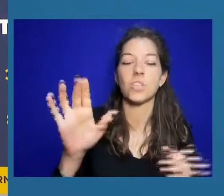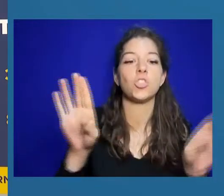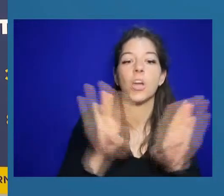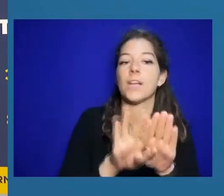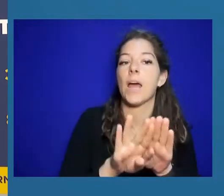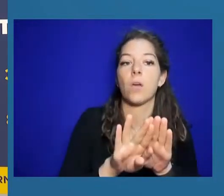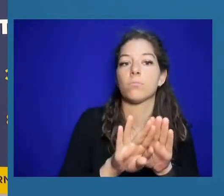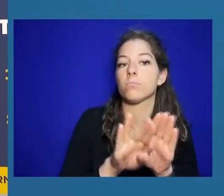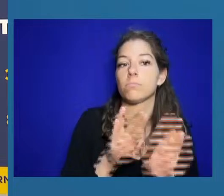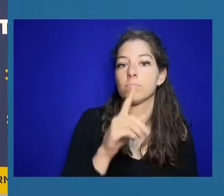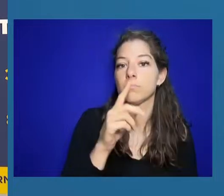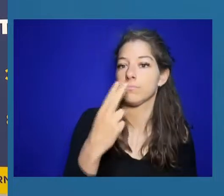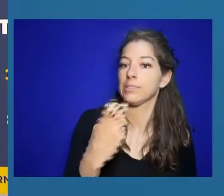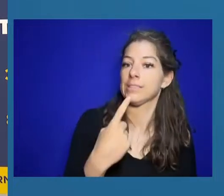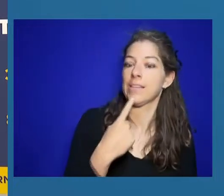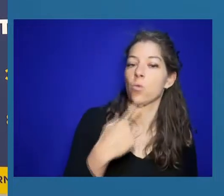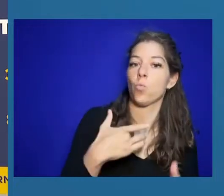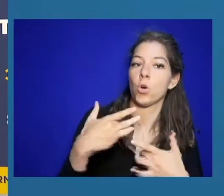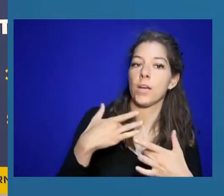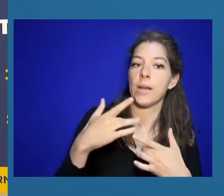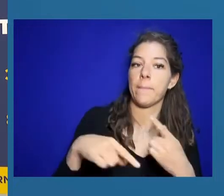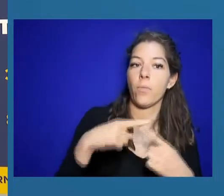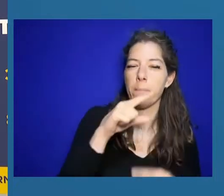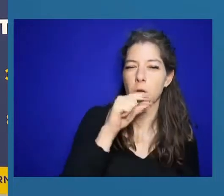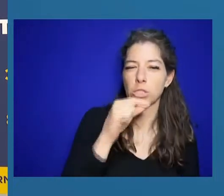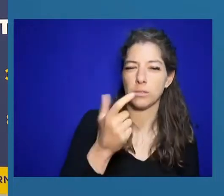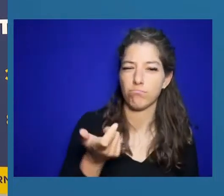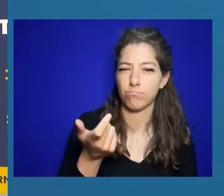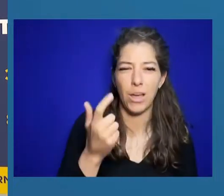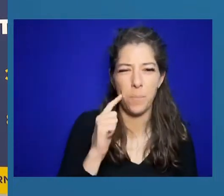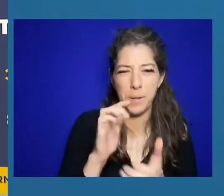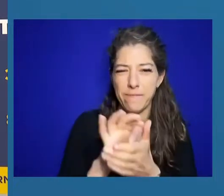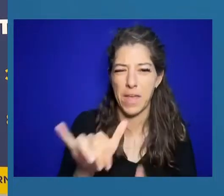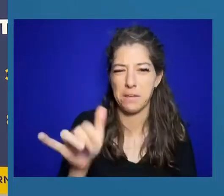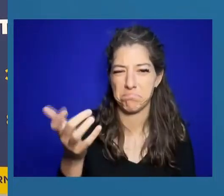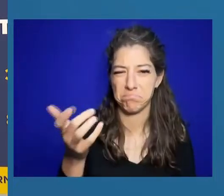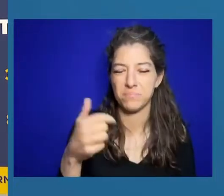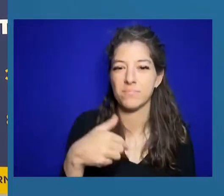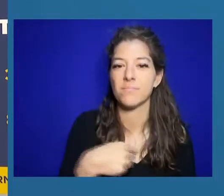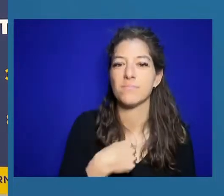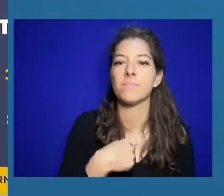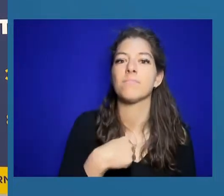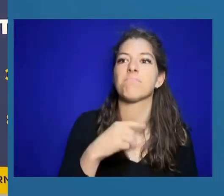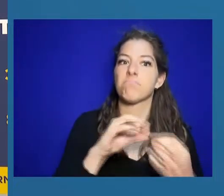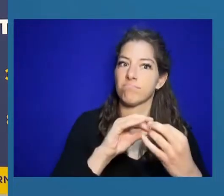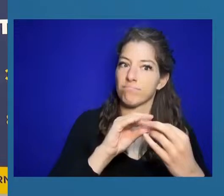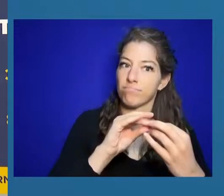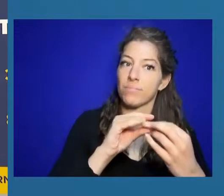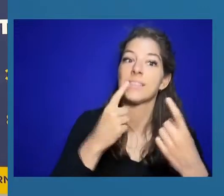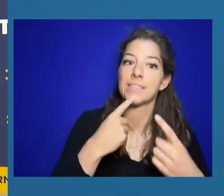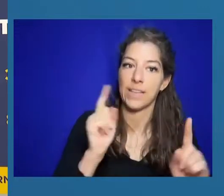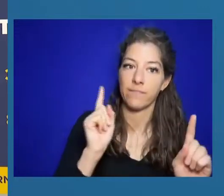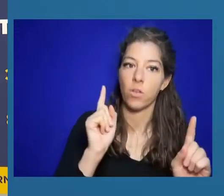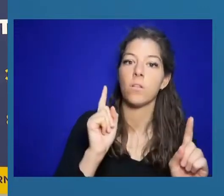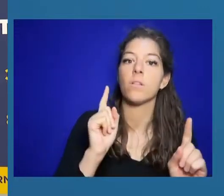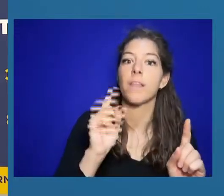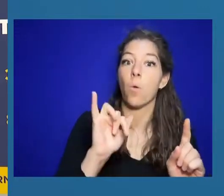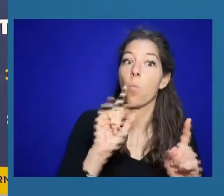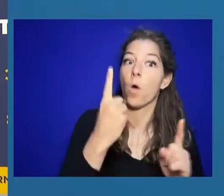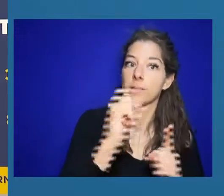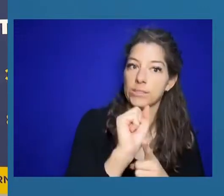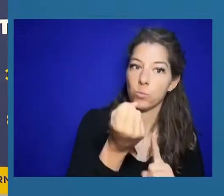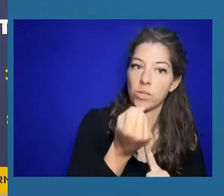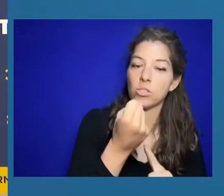because he said they were worried about the birds. I don't believe that. I went in, argued, we are successful in that one case, but it